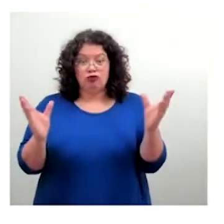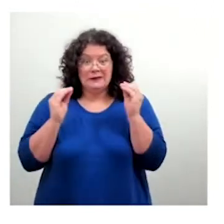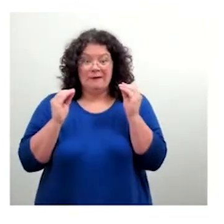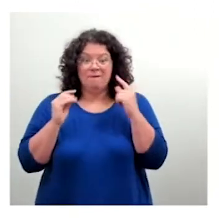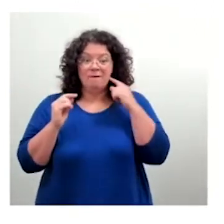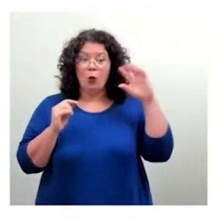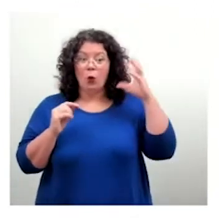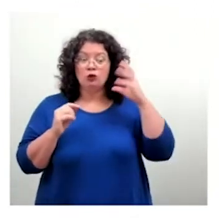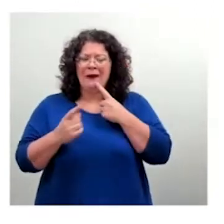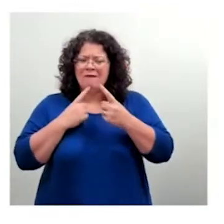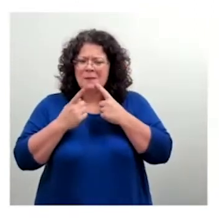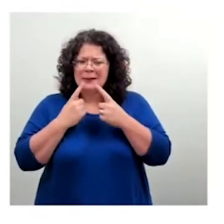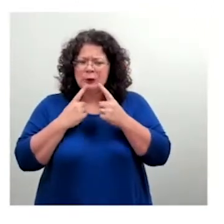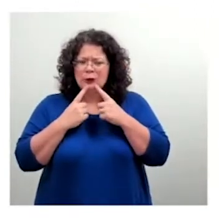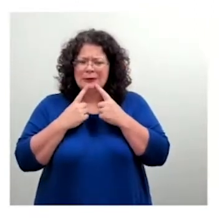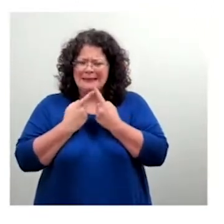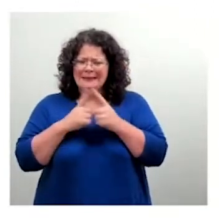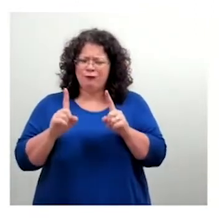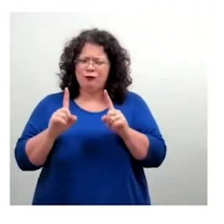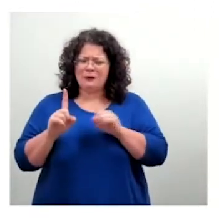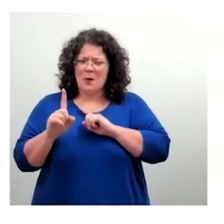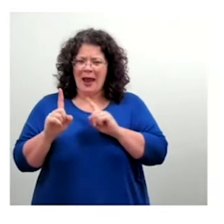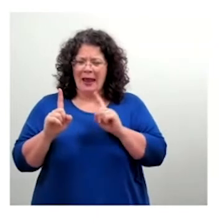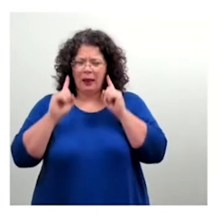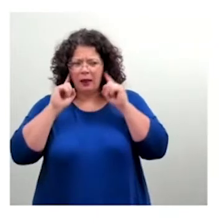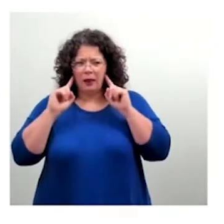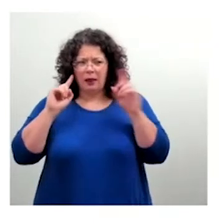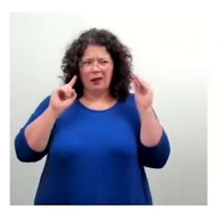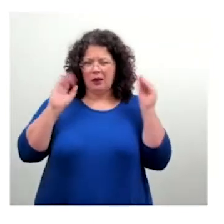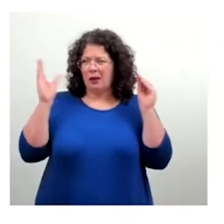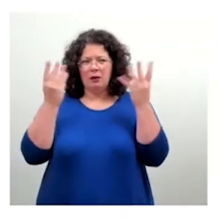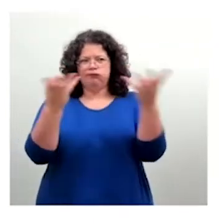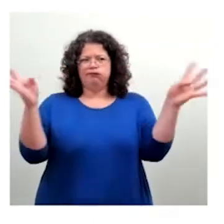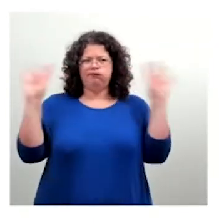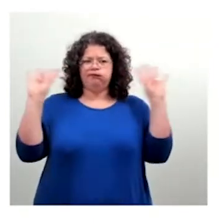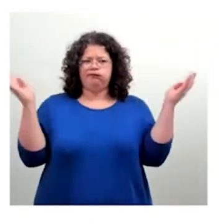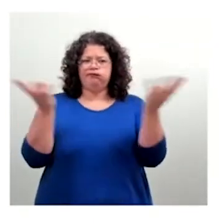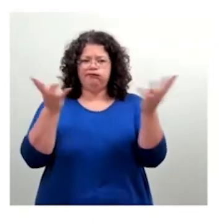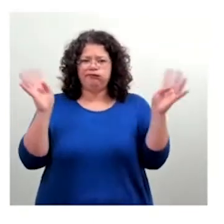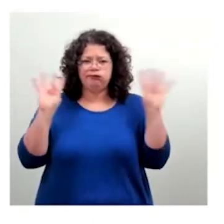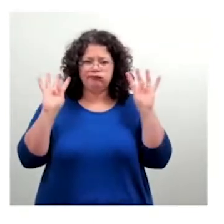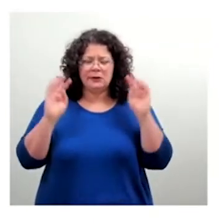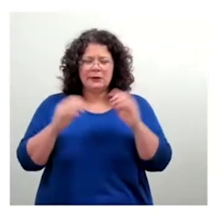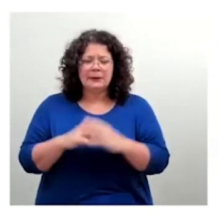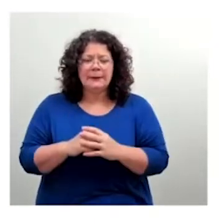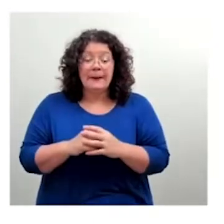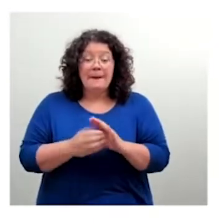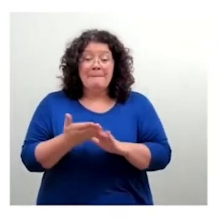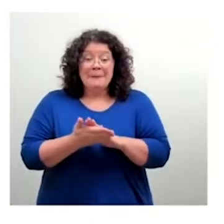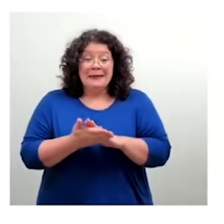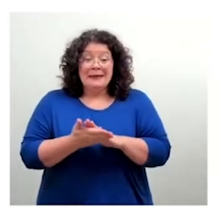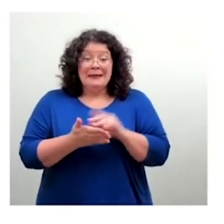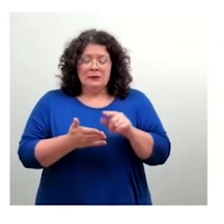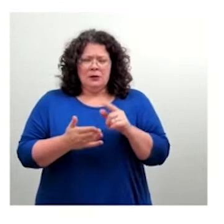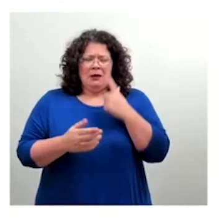localize where a particular sound is coming from. And we do this naturally, innately. It's something that